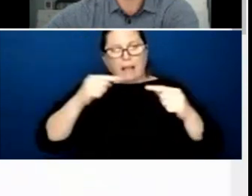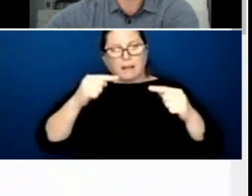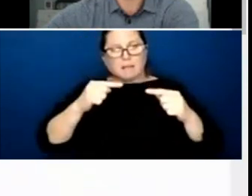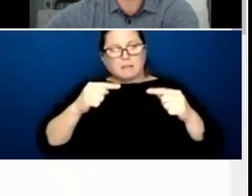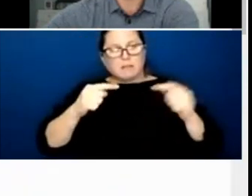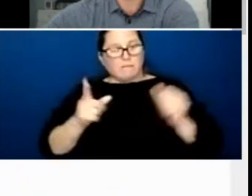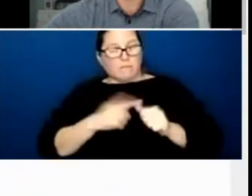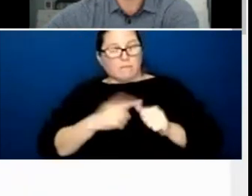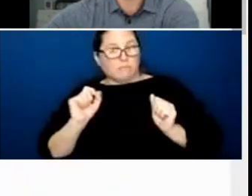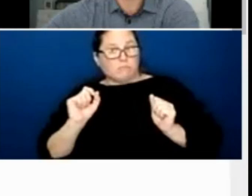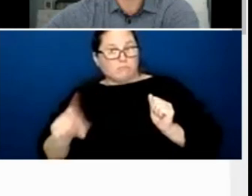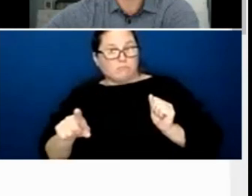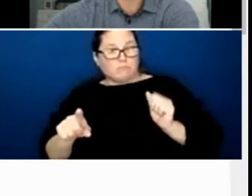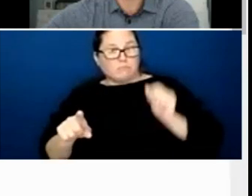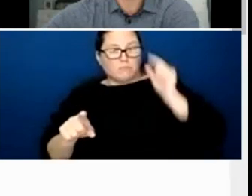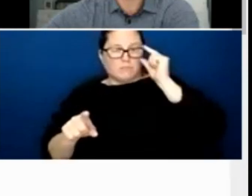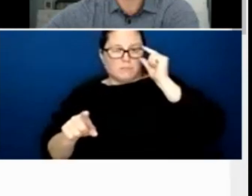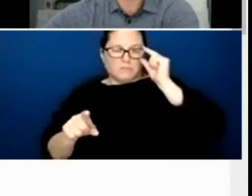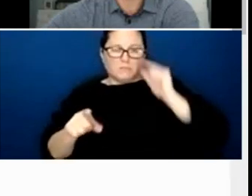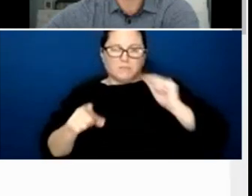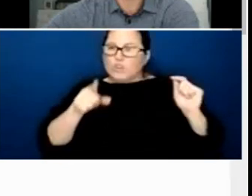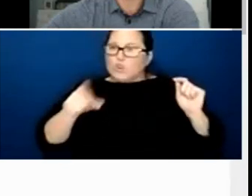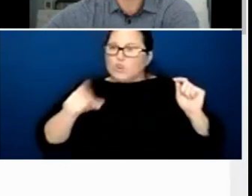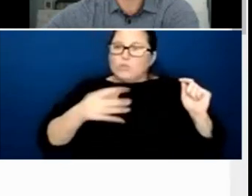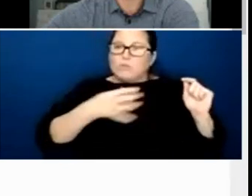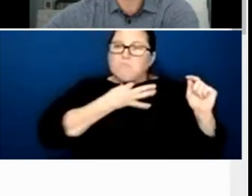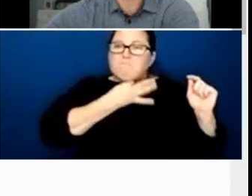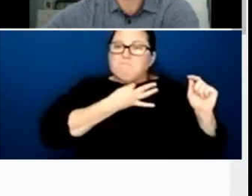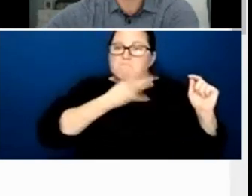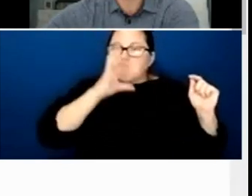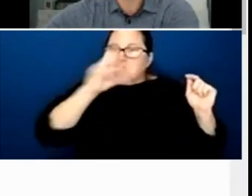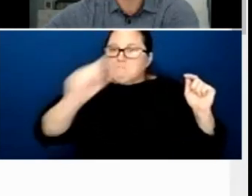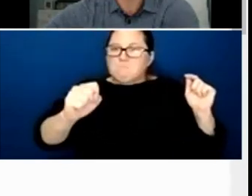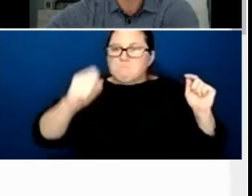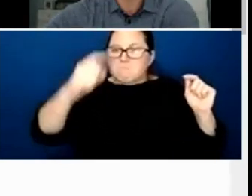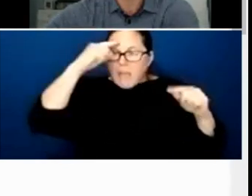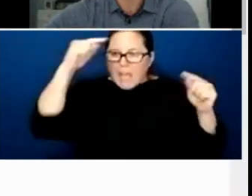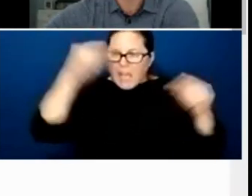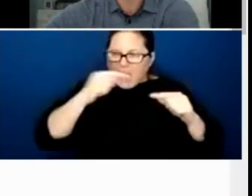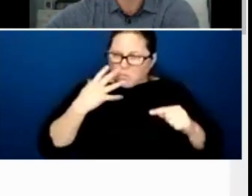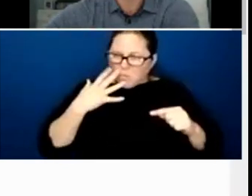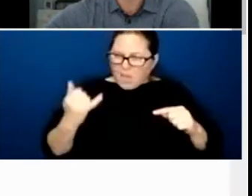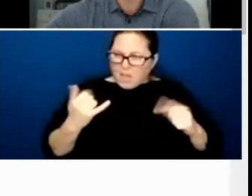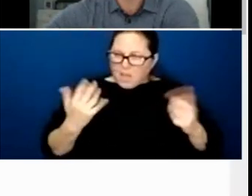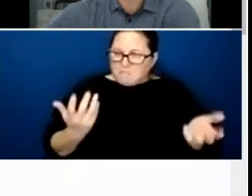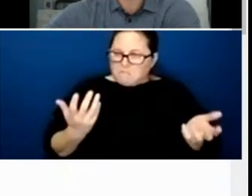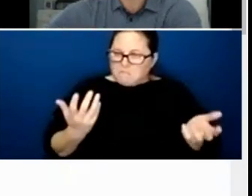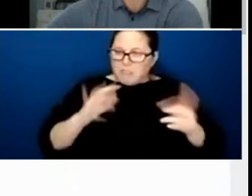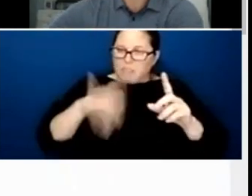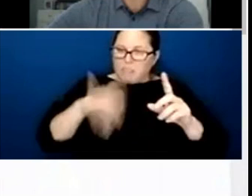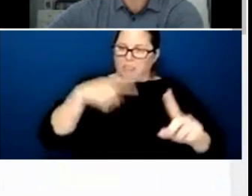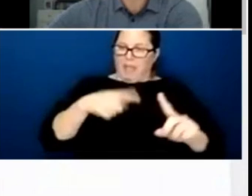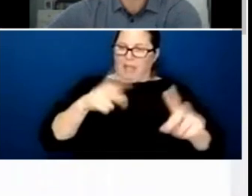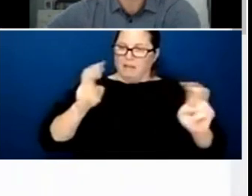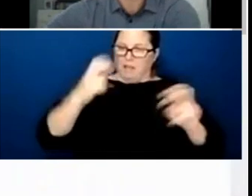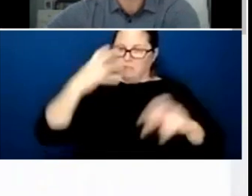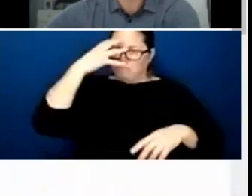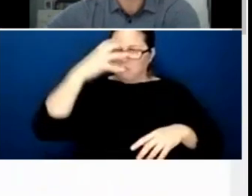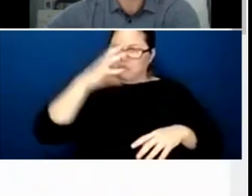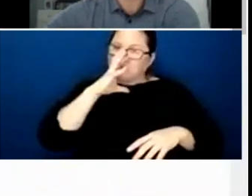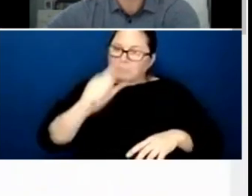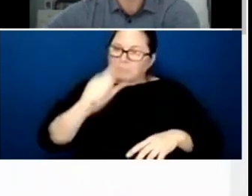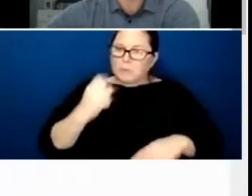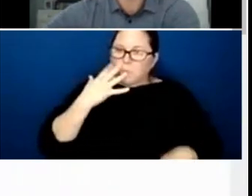question, Dr. Williams. What interests you so much about headaches? Why are you drawn to that topic in medicine?